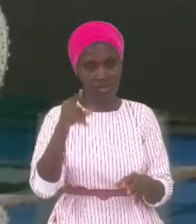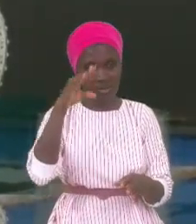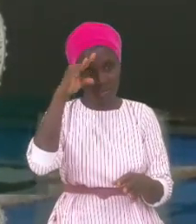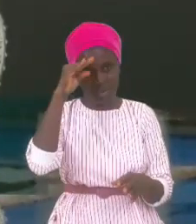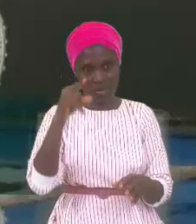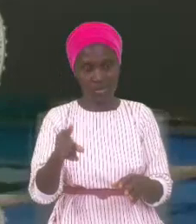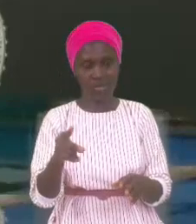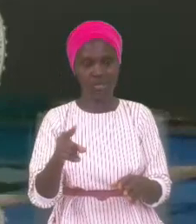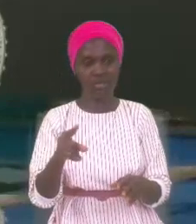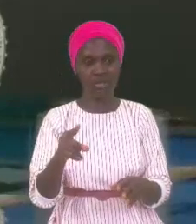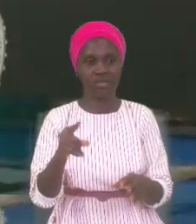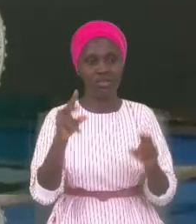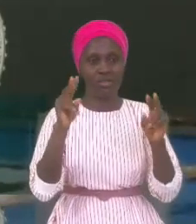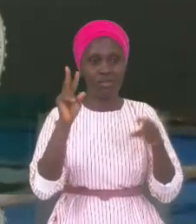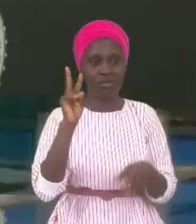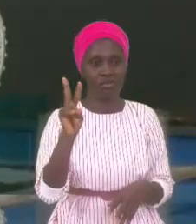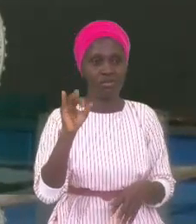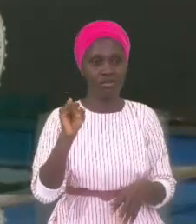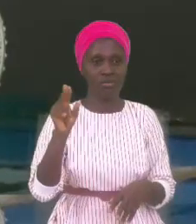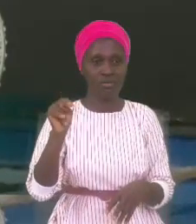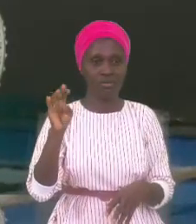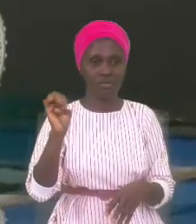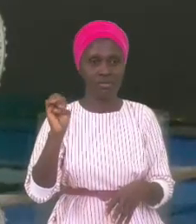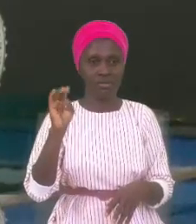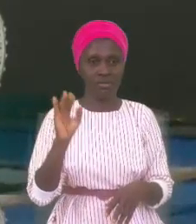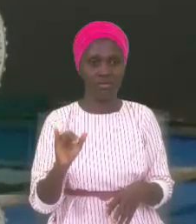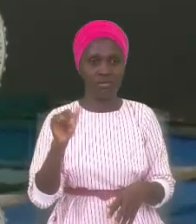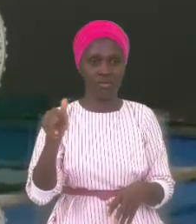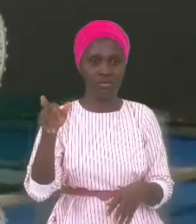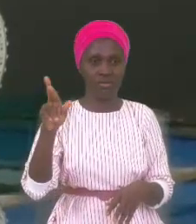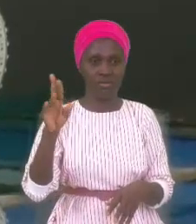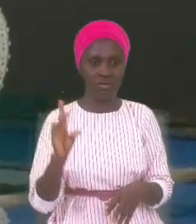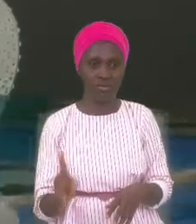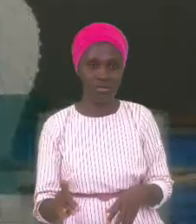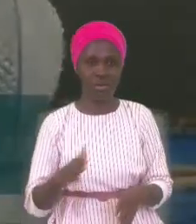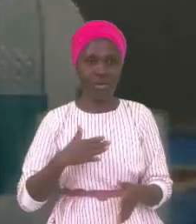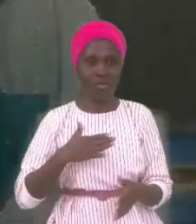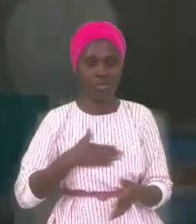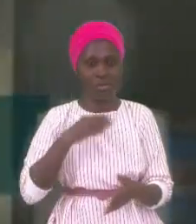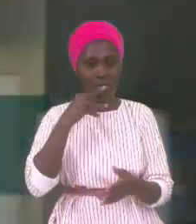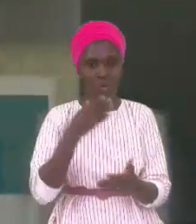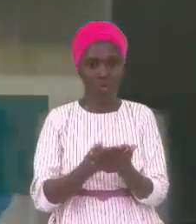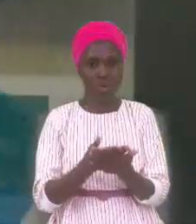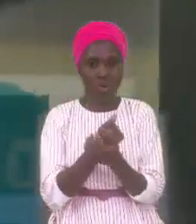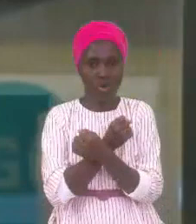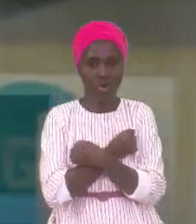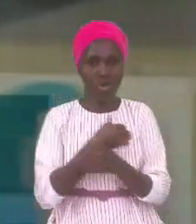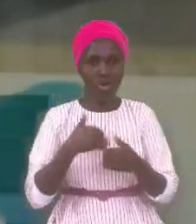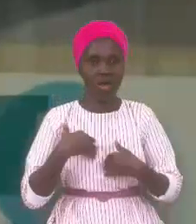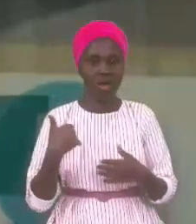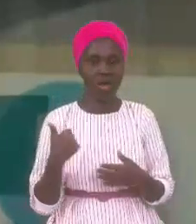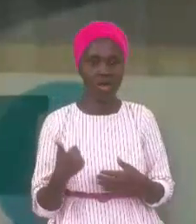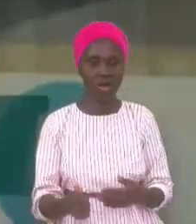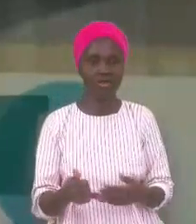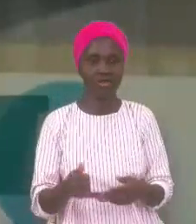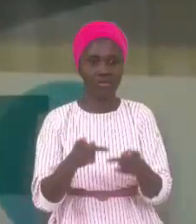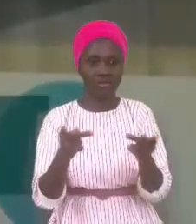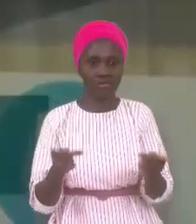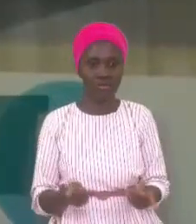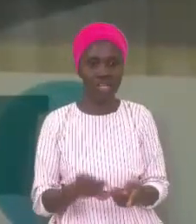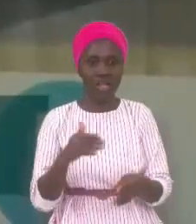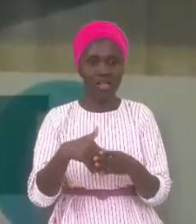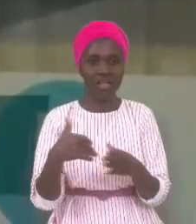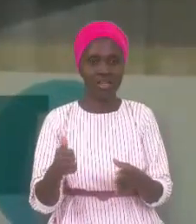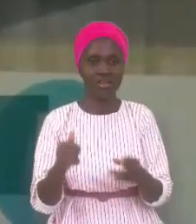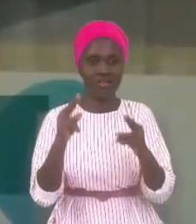well-beloved has a vineyard in a very fruitful hill. That's another metaphor, another illustrative